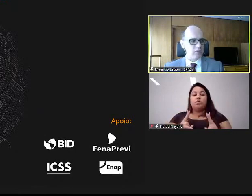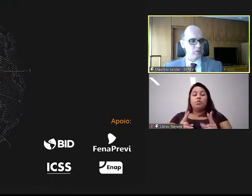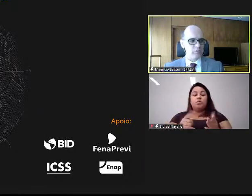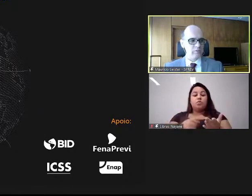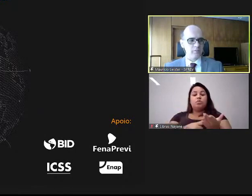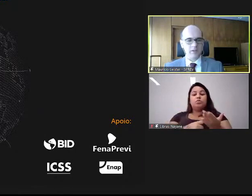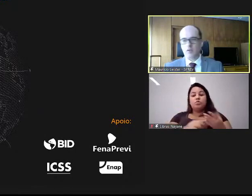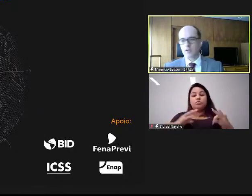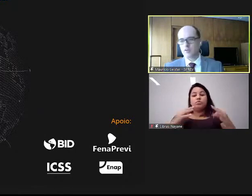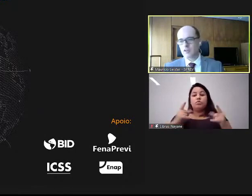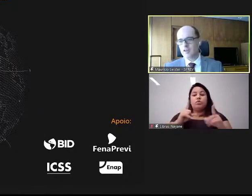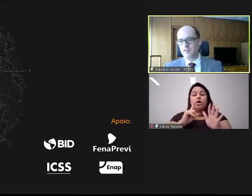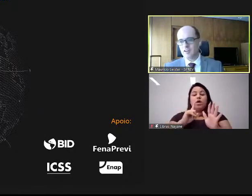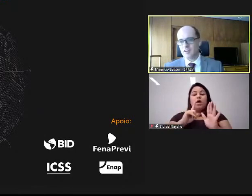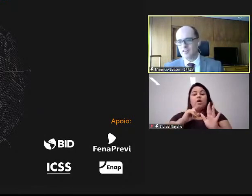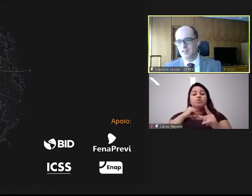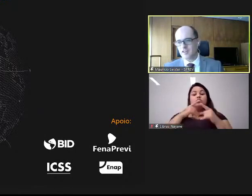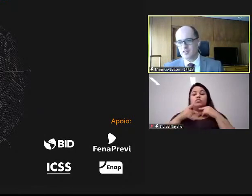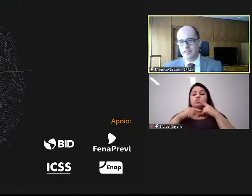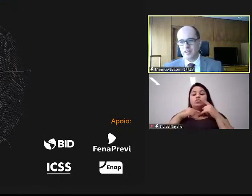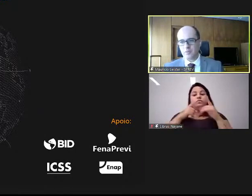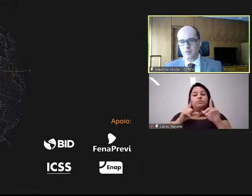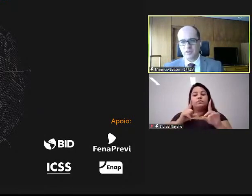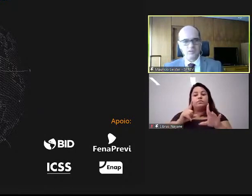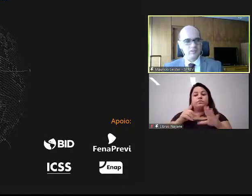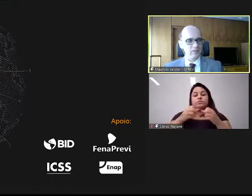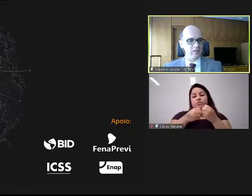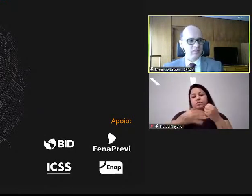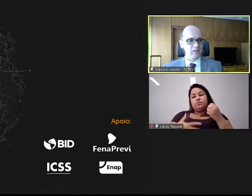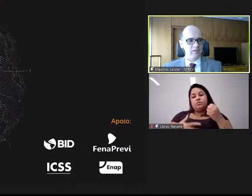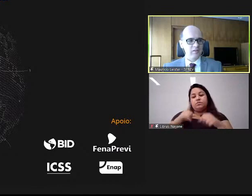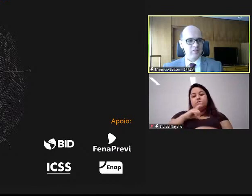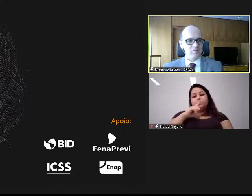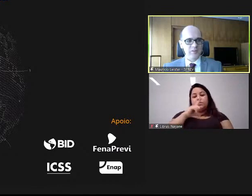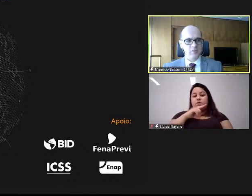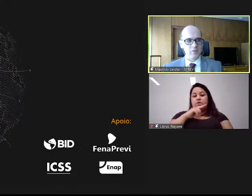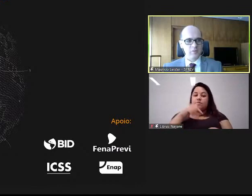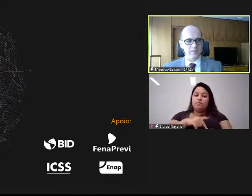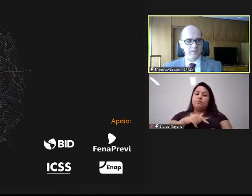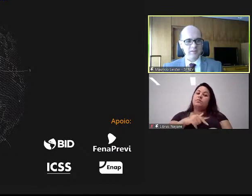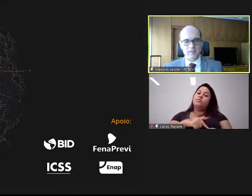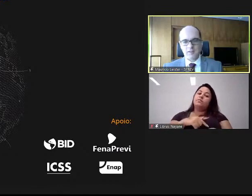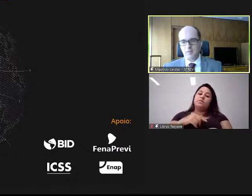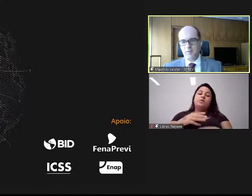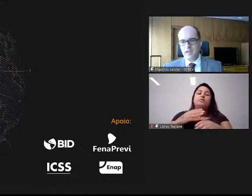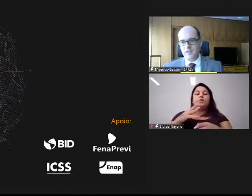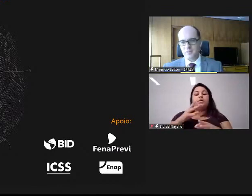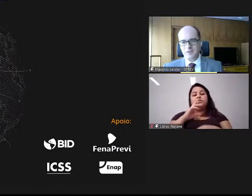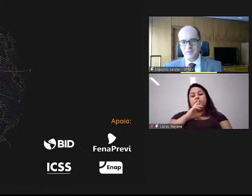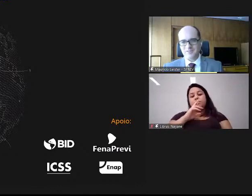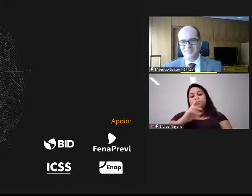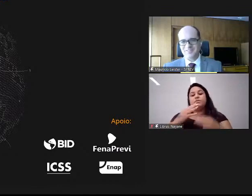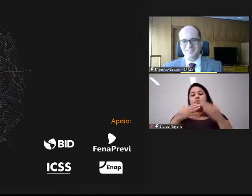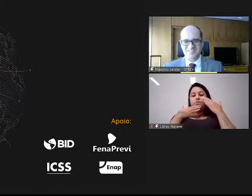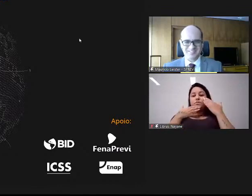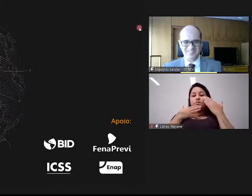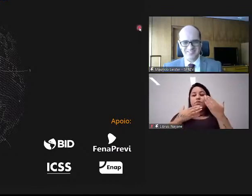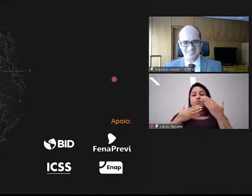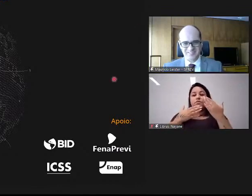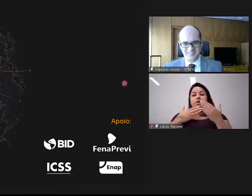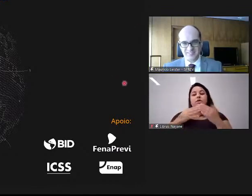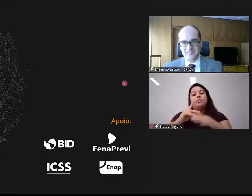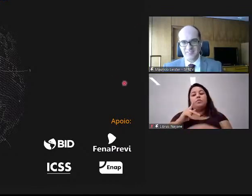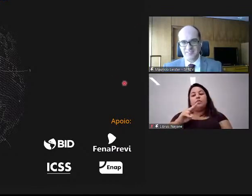to develop. If you have any doubt, you can put your question in the chat. If we have time,